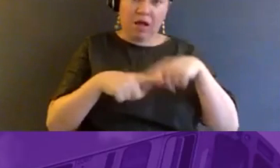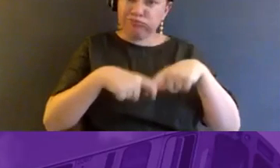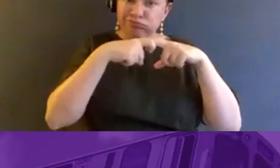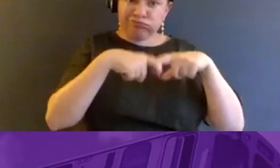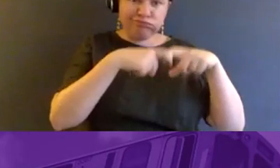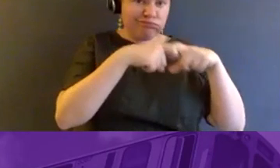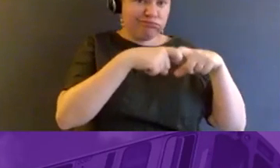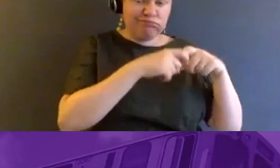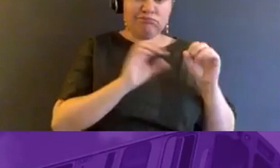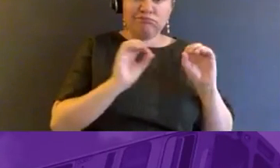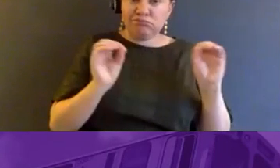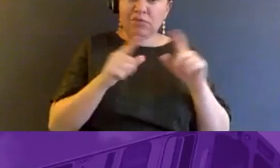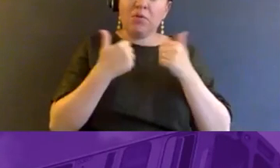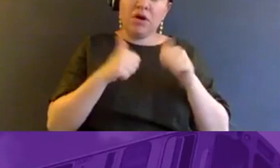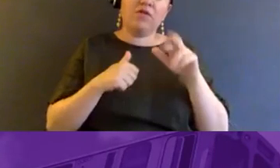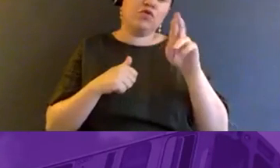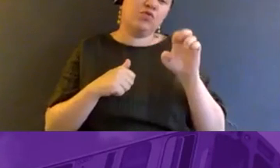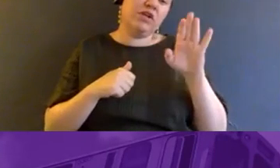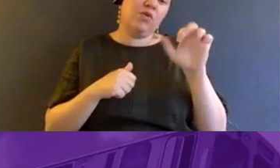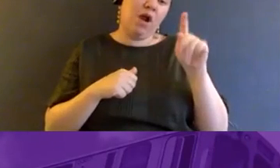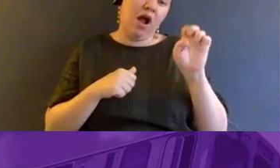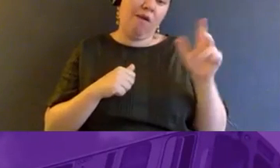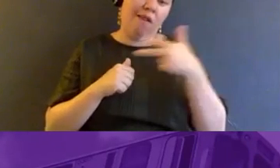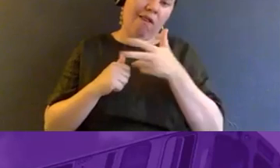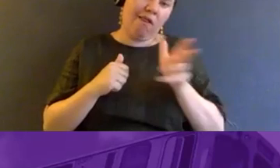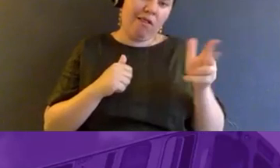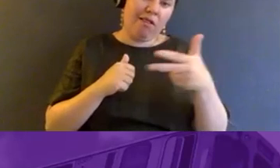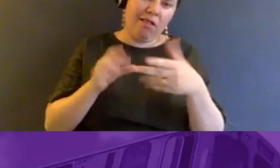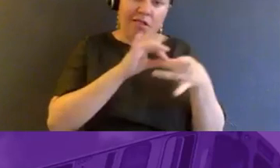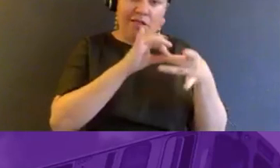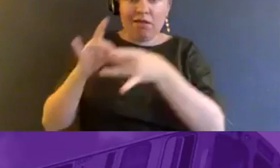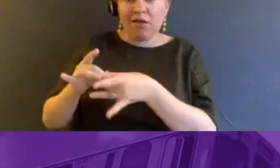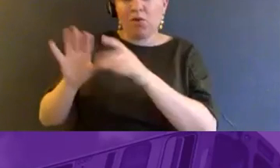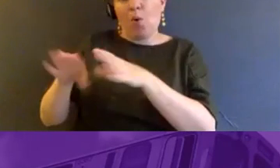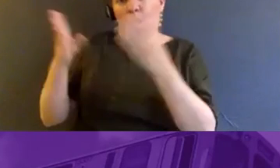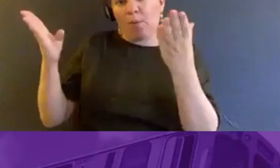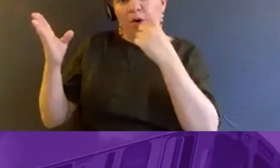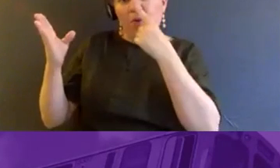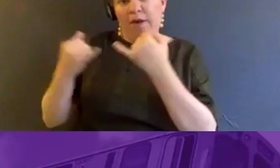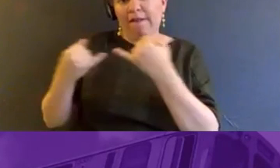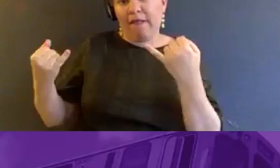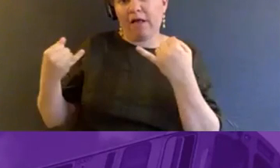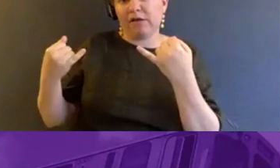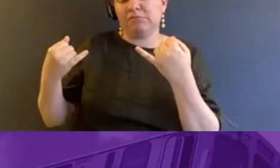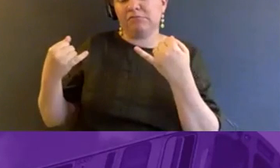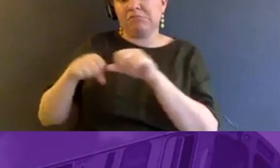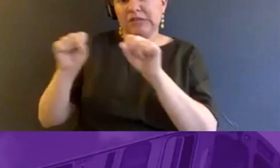to reroute the buses as necessary so that they do connect to an open red line station throughout the life of the project.